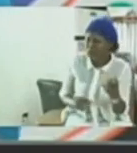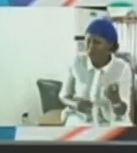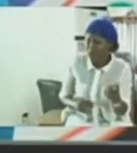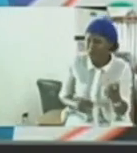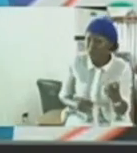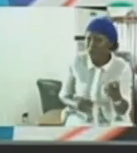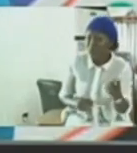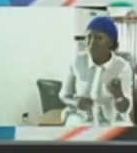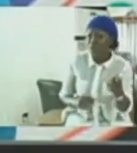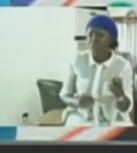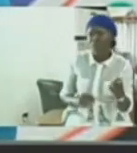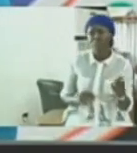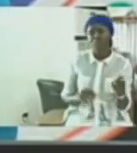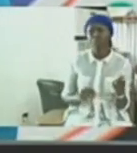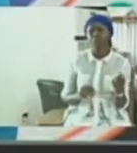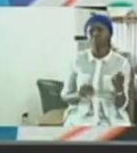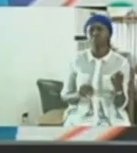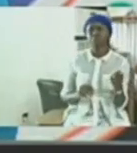Fellow you should vote for.